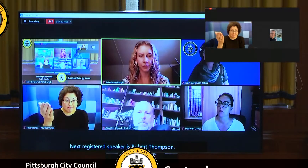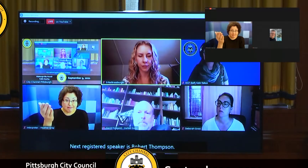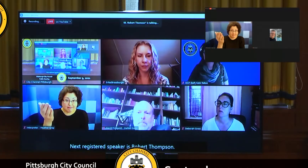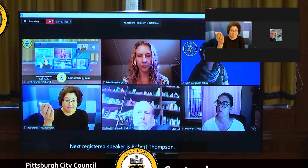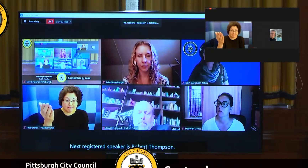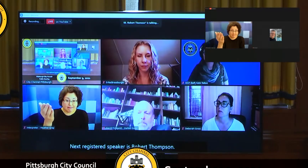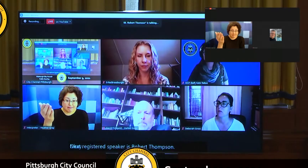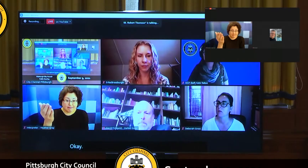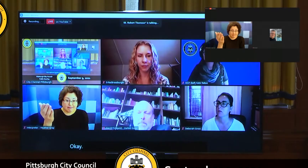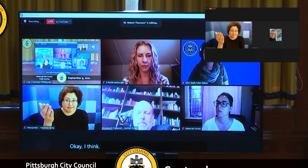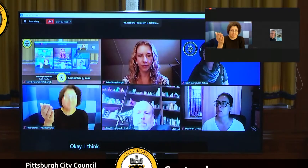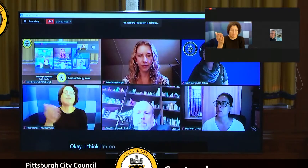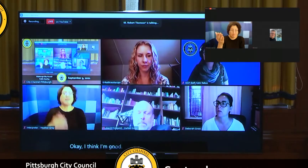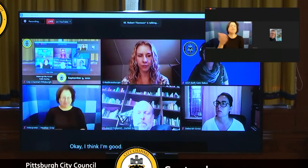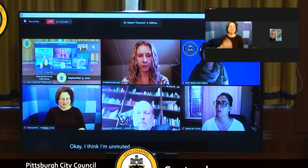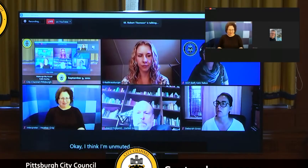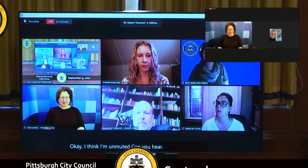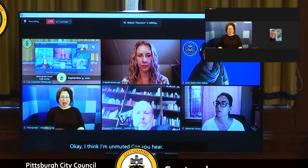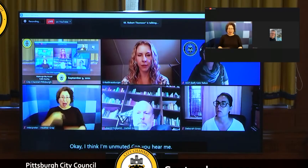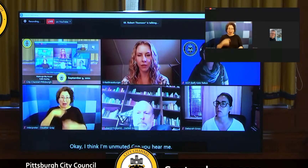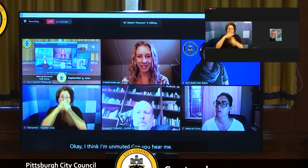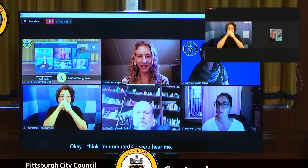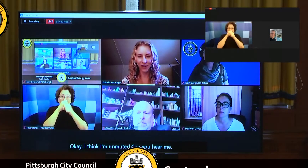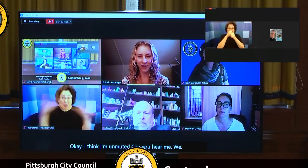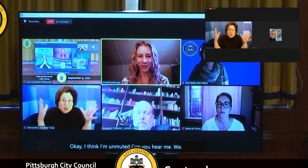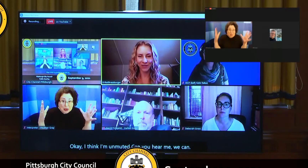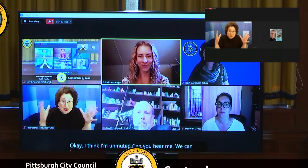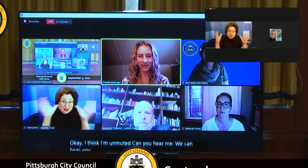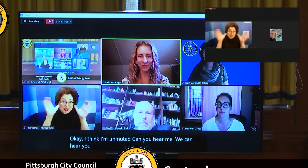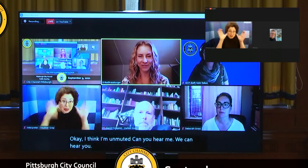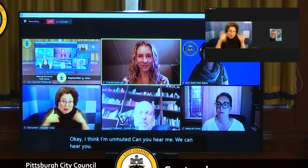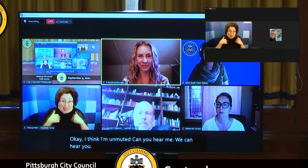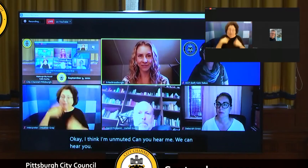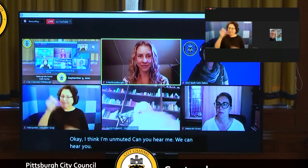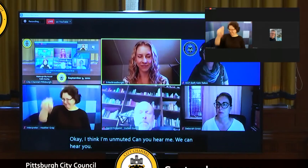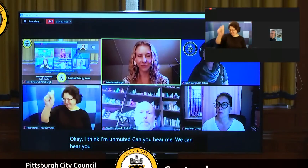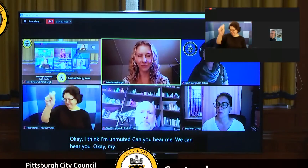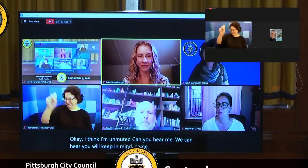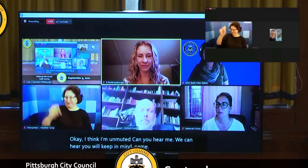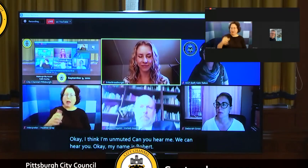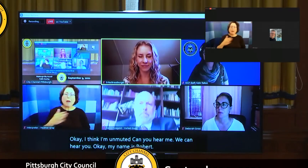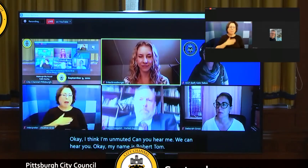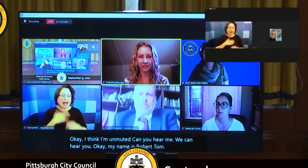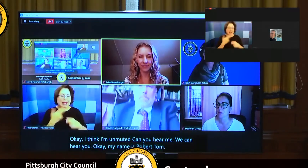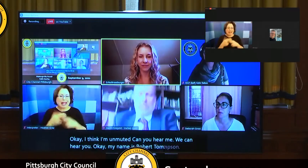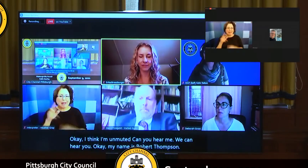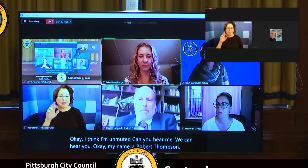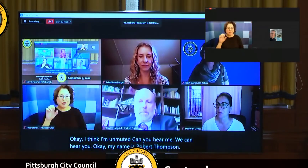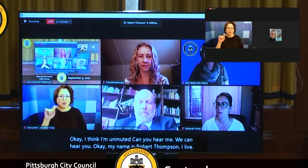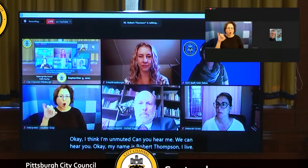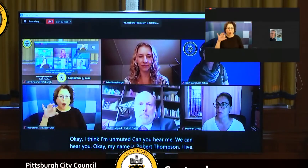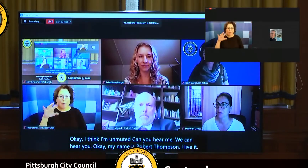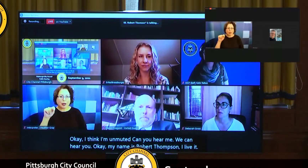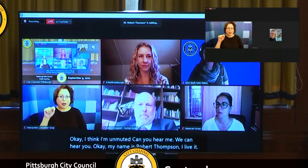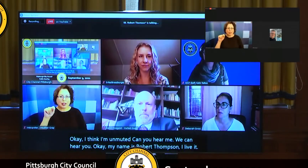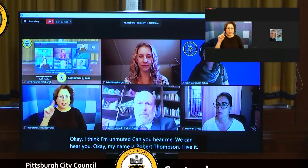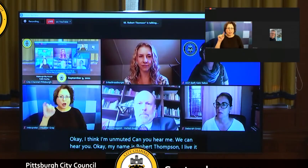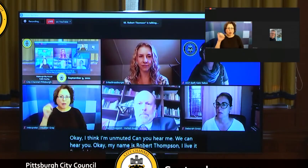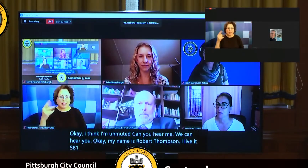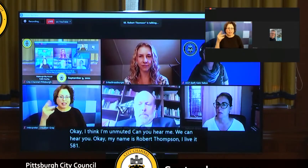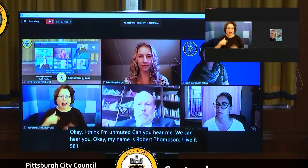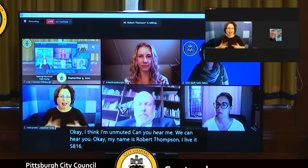Okay, I think I'm unmuted. Can you hear me? We can hear you. Okay, my name is Robert Thompson. I live at